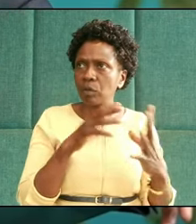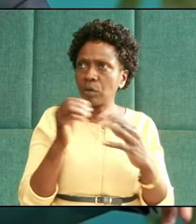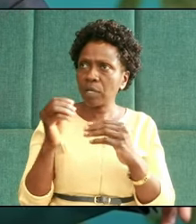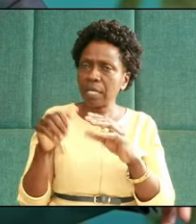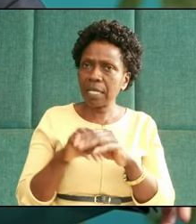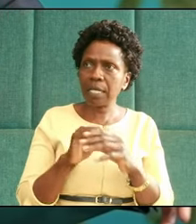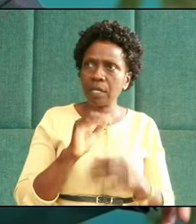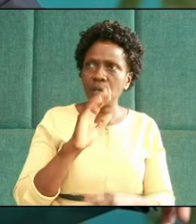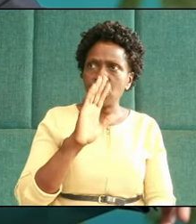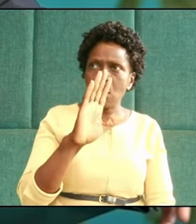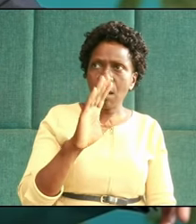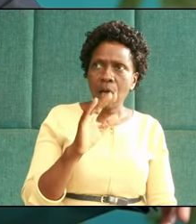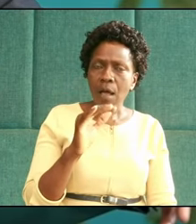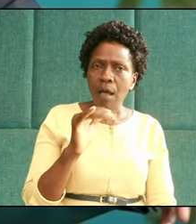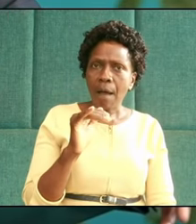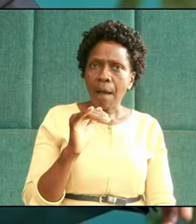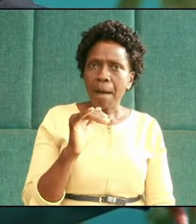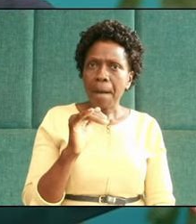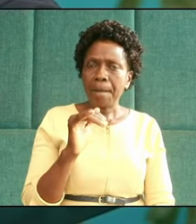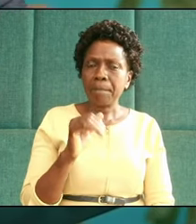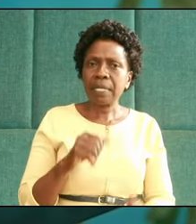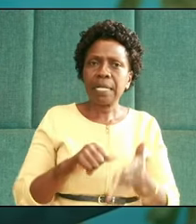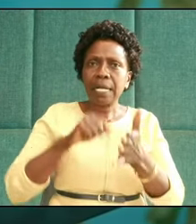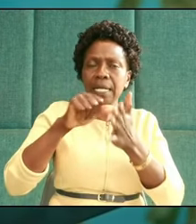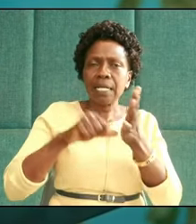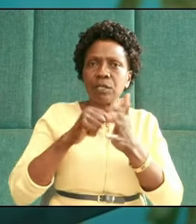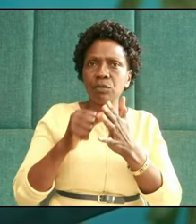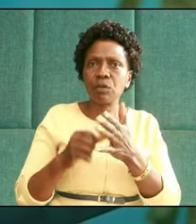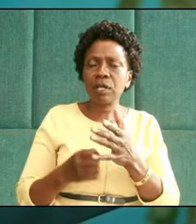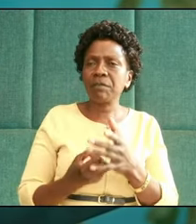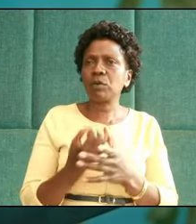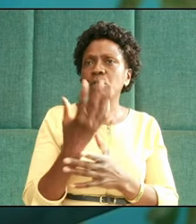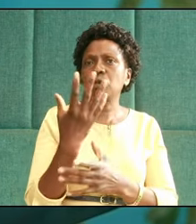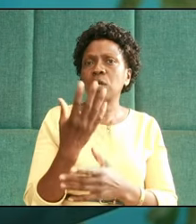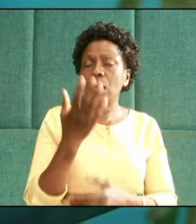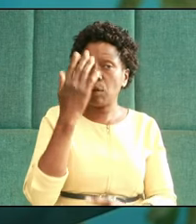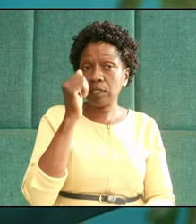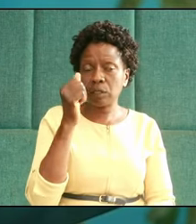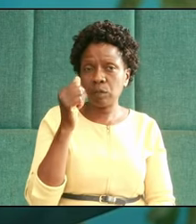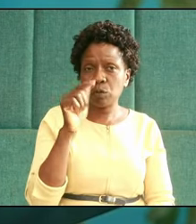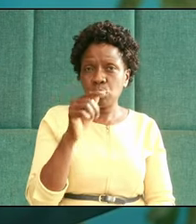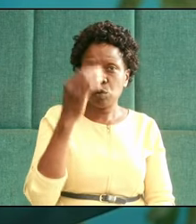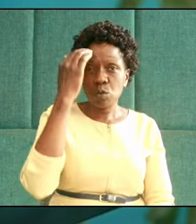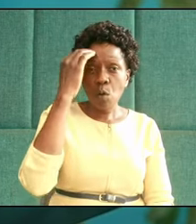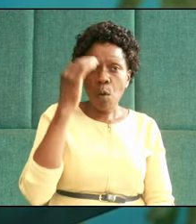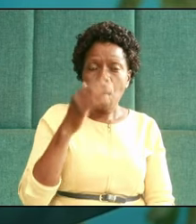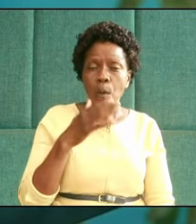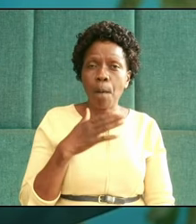the fourth industrial revolution. I want you to know, my people,